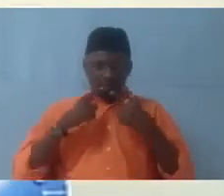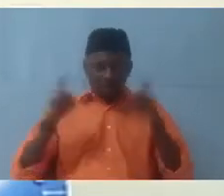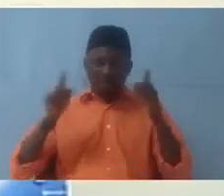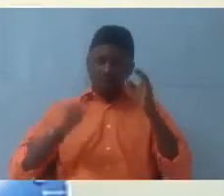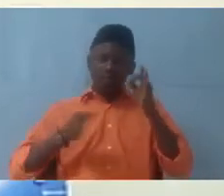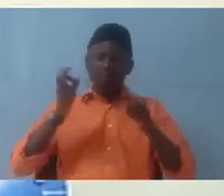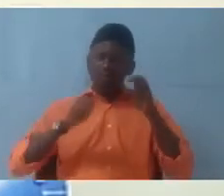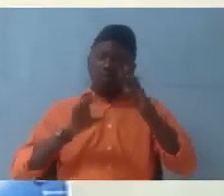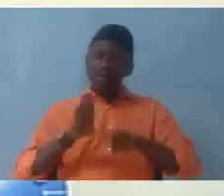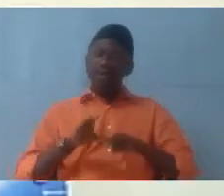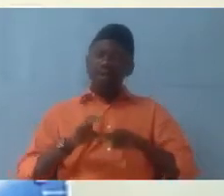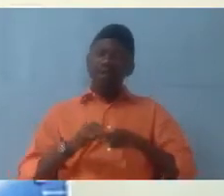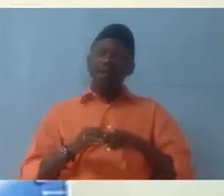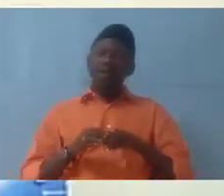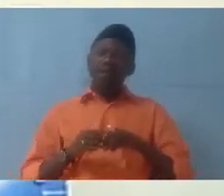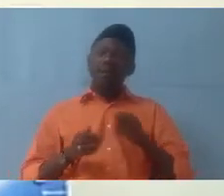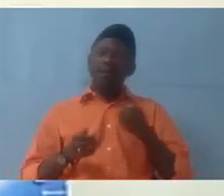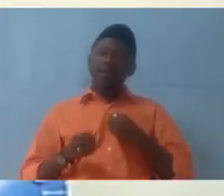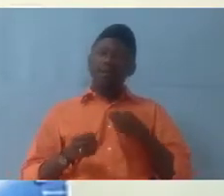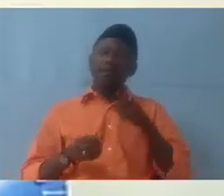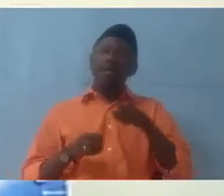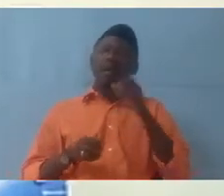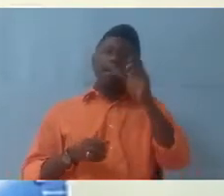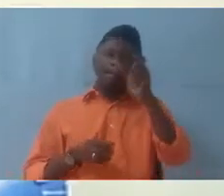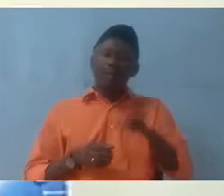a judgment in default of appearance.